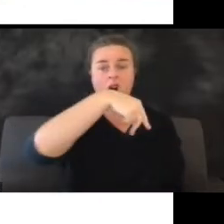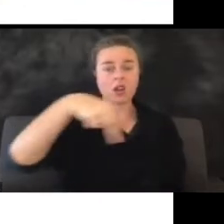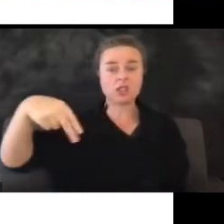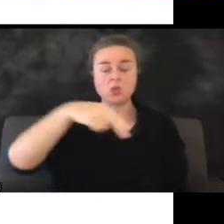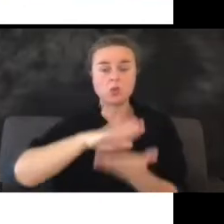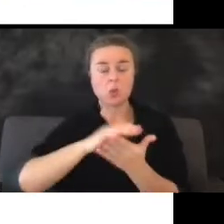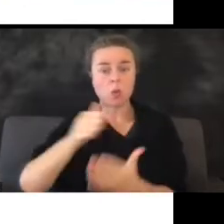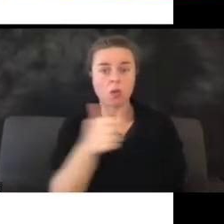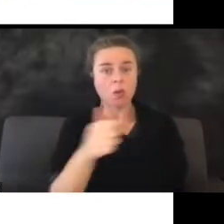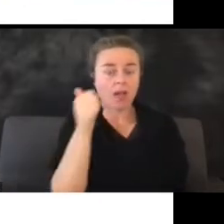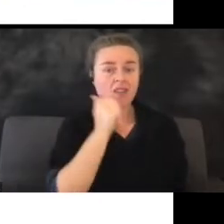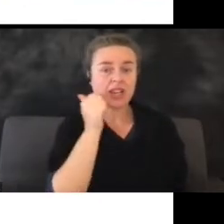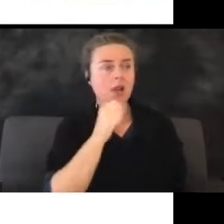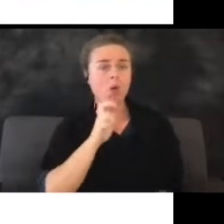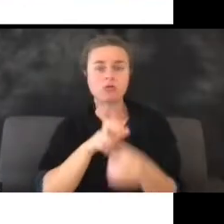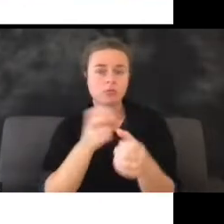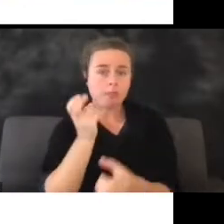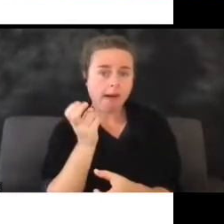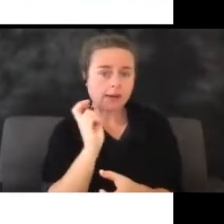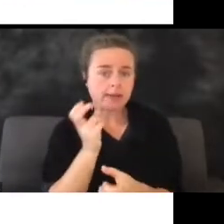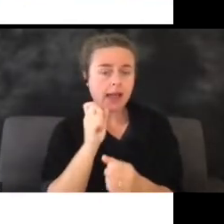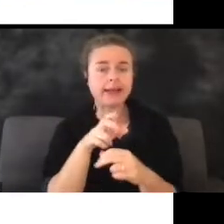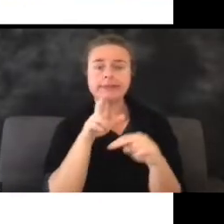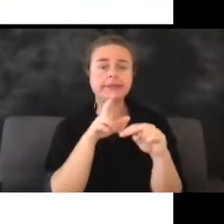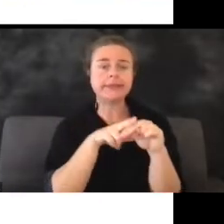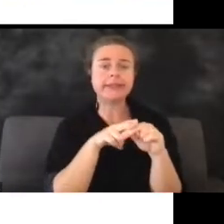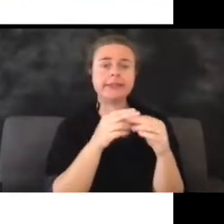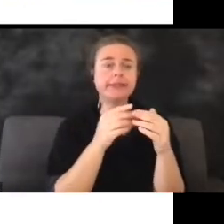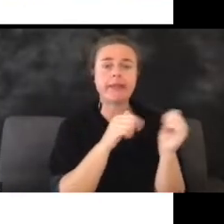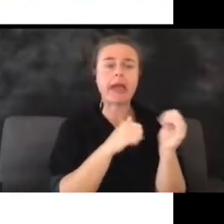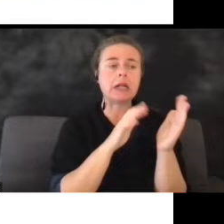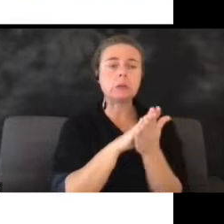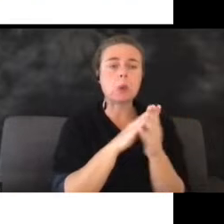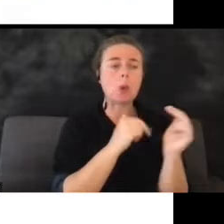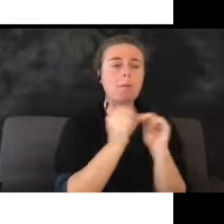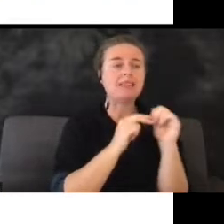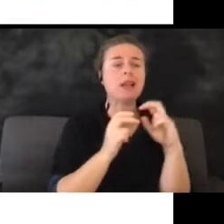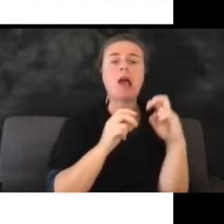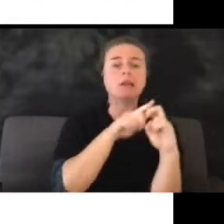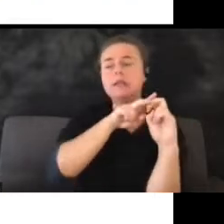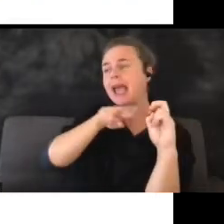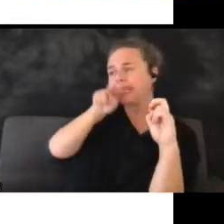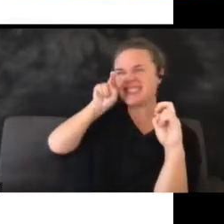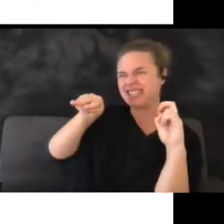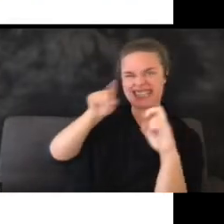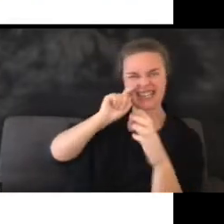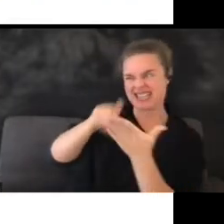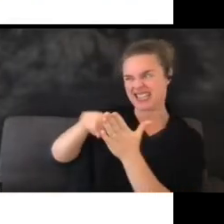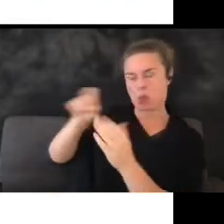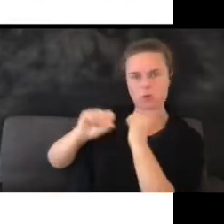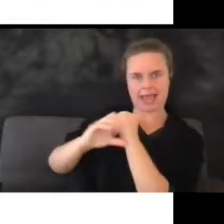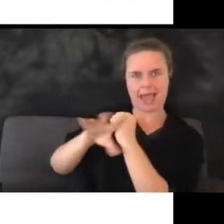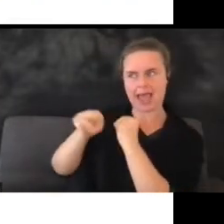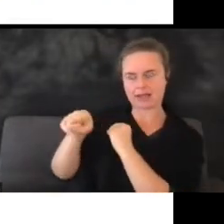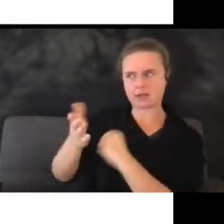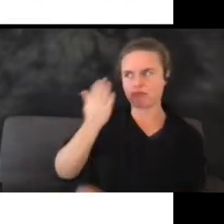sits across the school in a building looking at these ads every day. His exposure